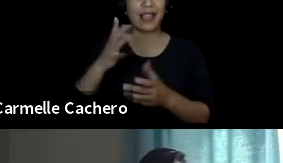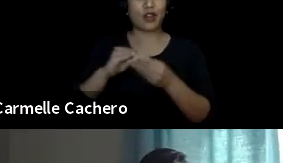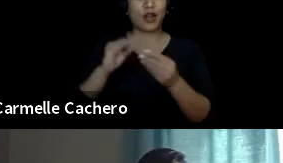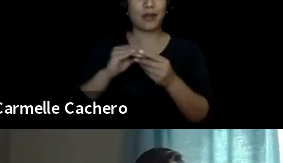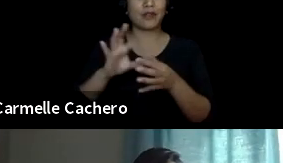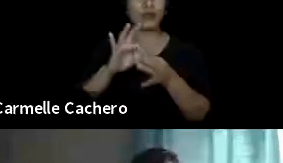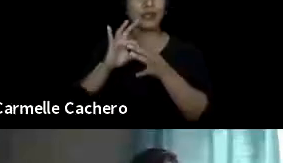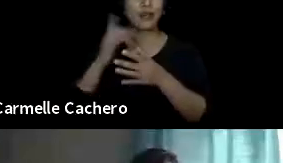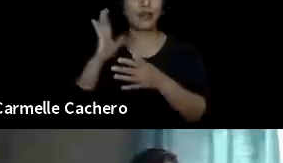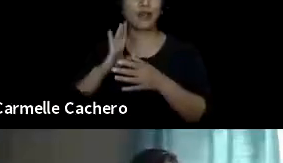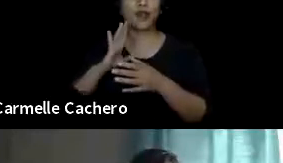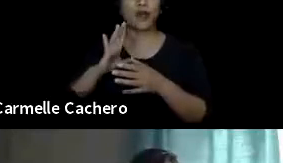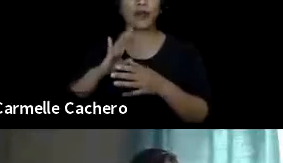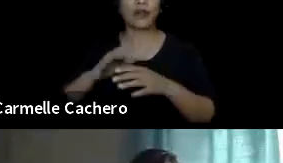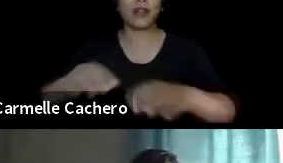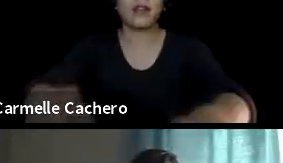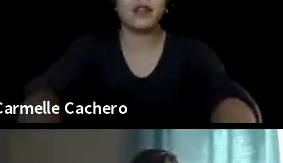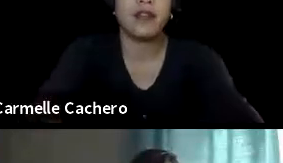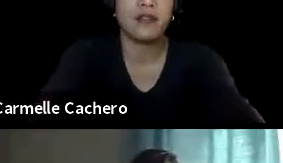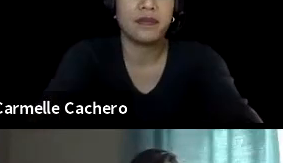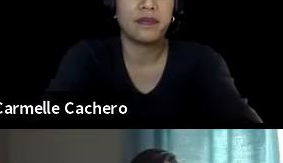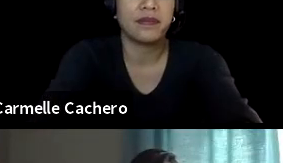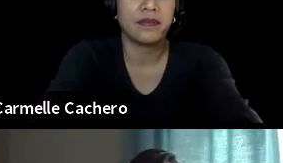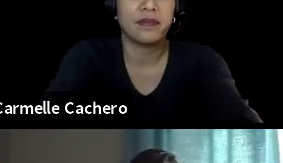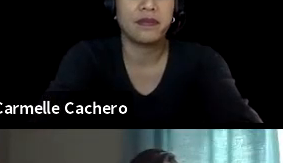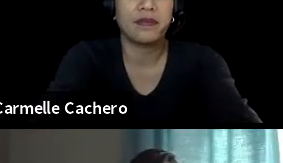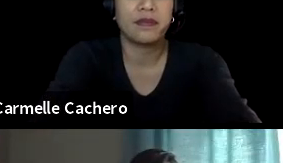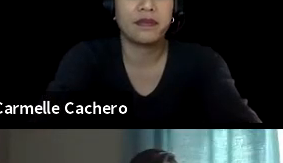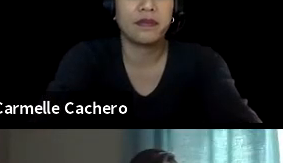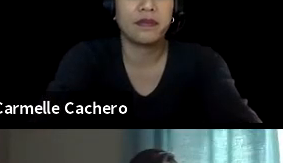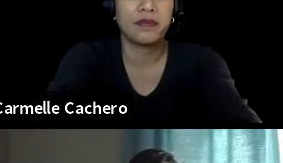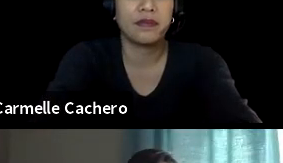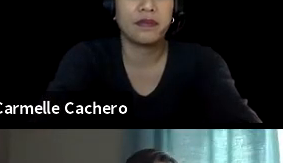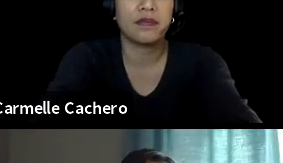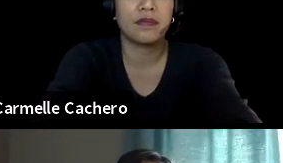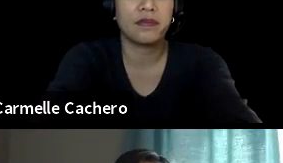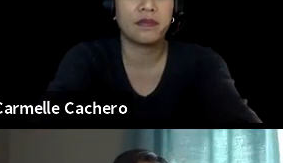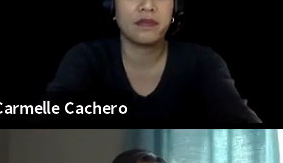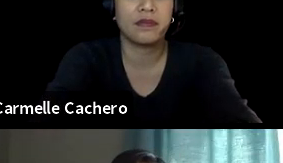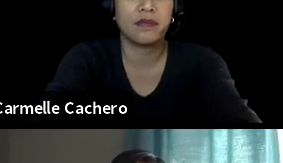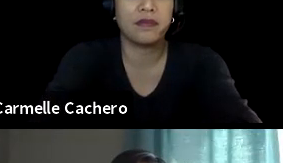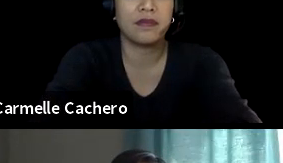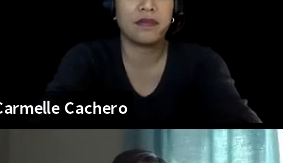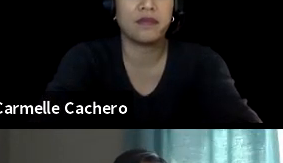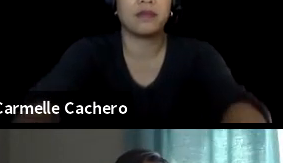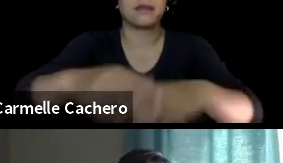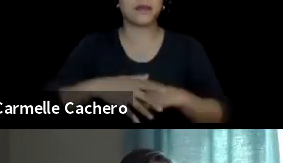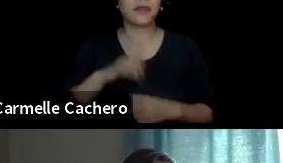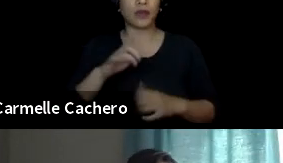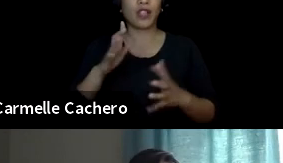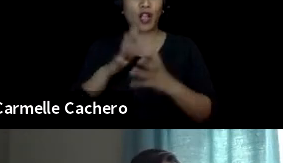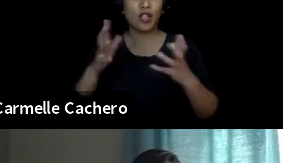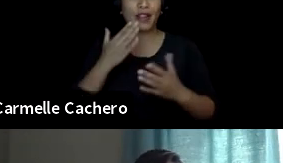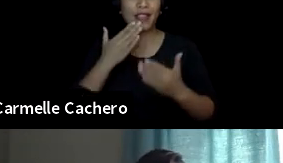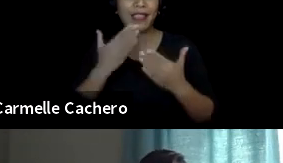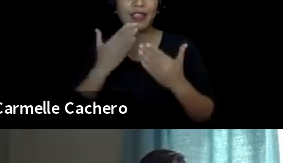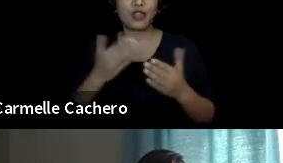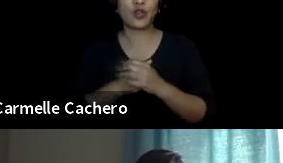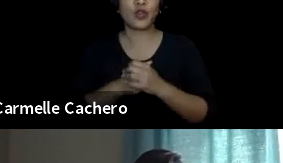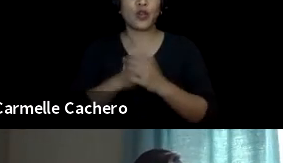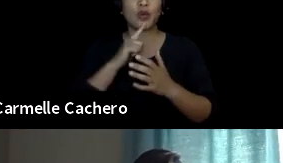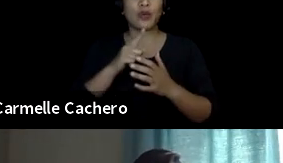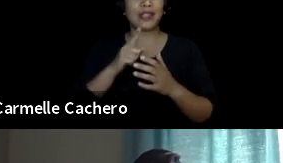Sorry, where did I type here? Ugh, I got lost. Because like, whilst I'm seeing like a lot of thank yous and a lot of like, you know, this is great,